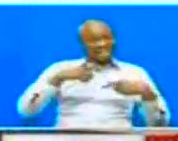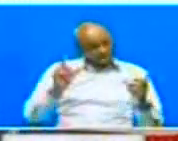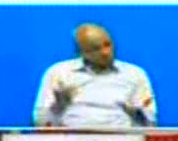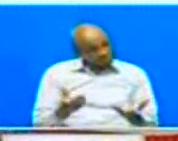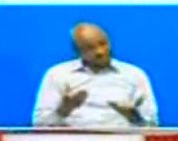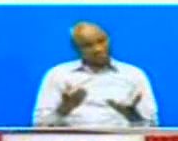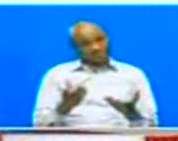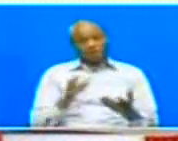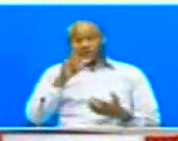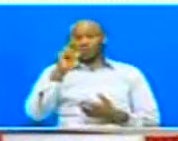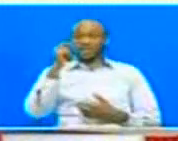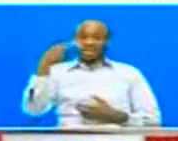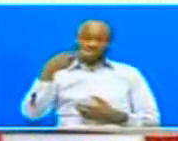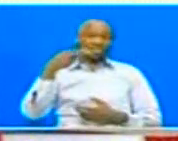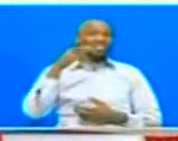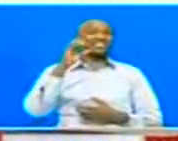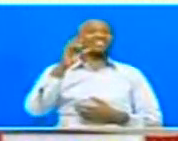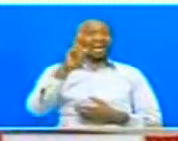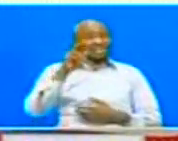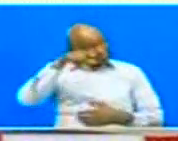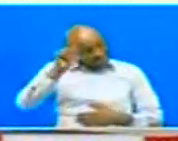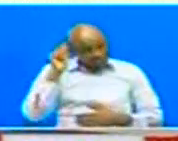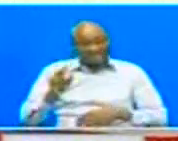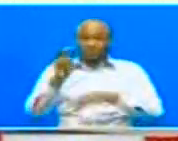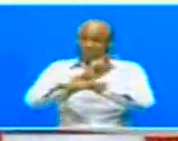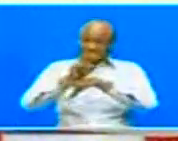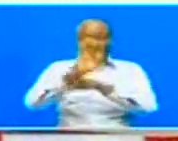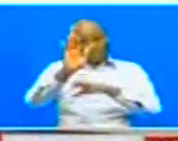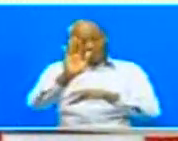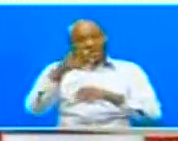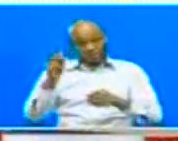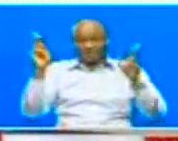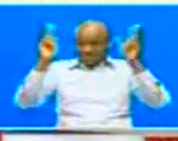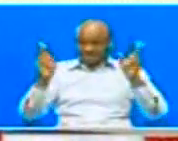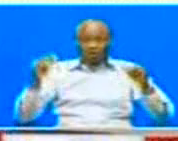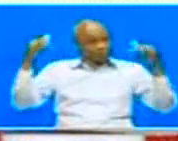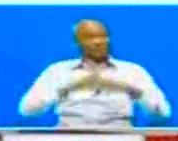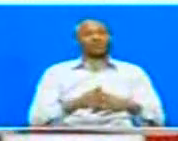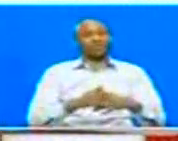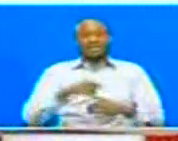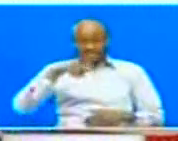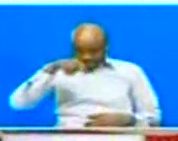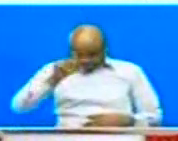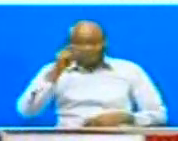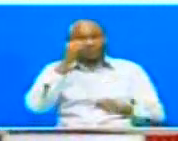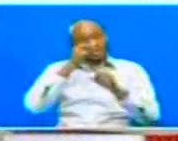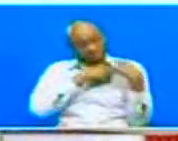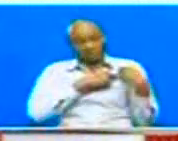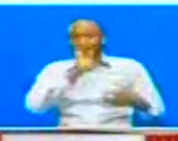allowed UNHCR, that is supposed to play a supervisory role under the international conventions, to now do